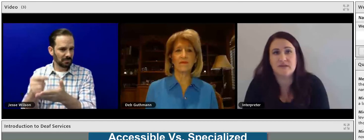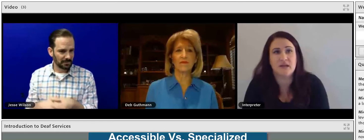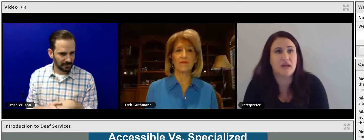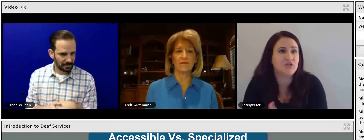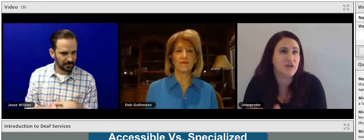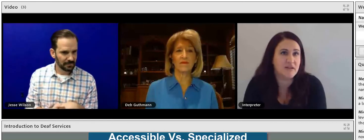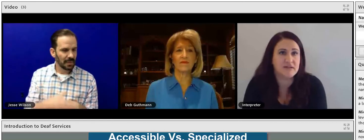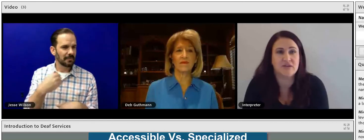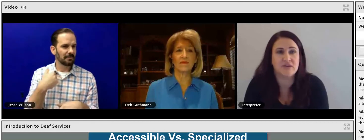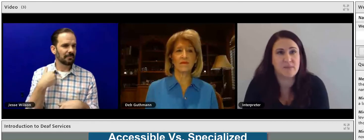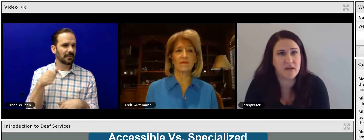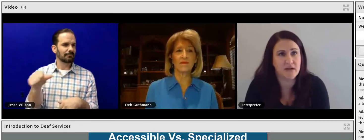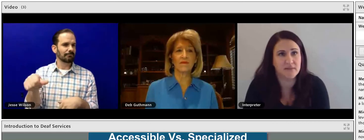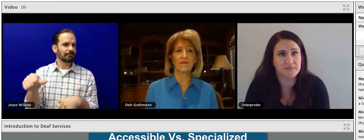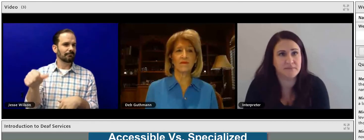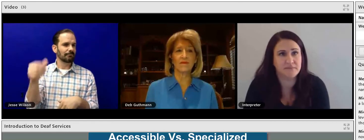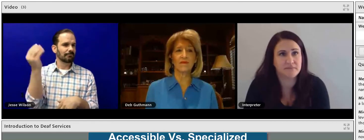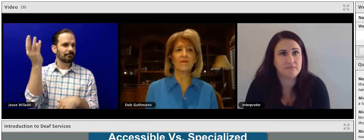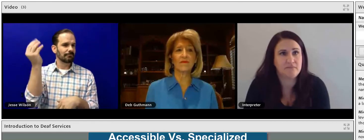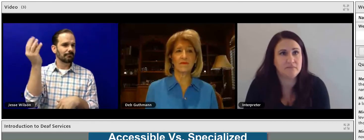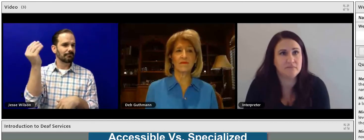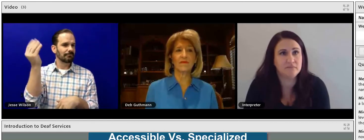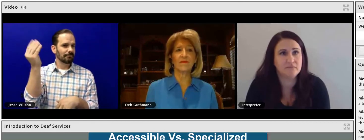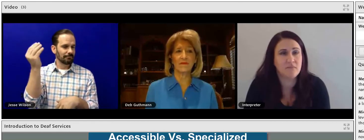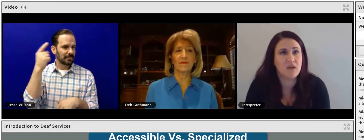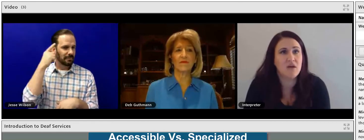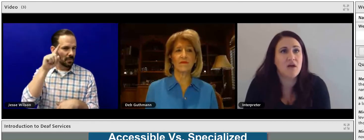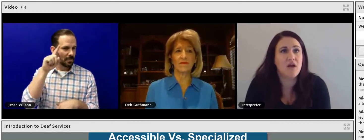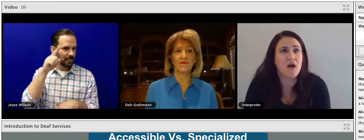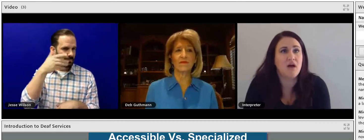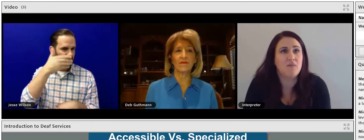somebody else in treatment, such as a peer.